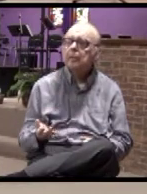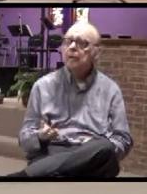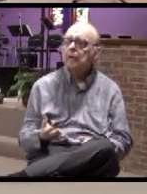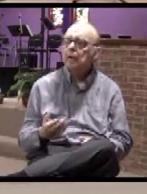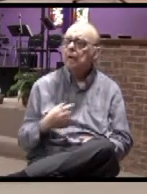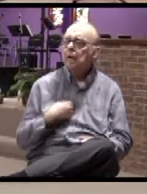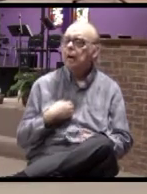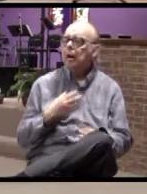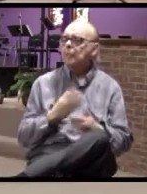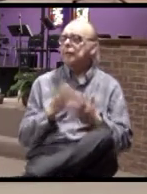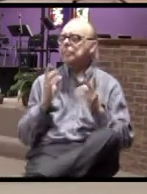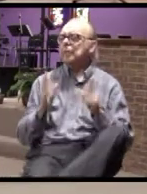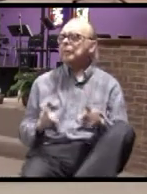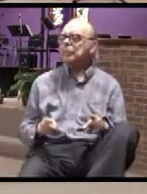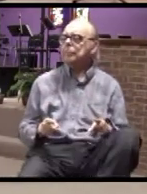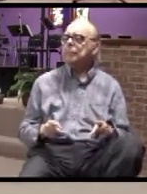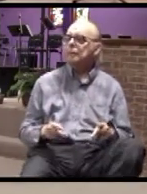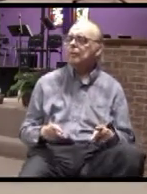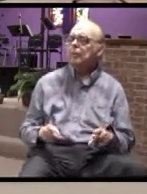I'm just somebody else.